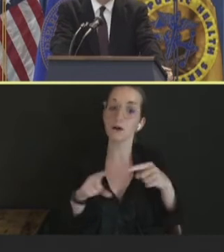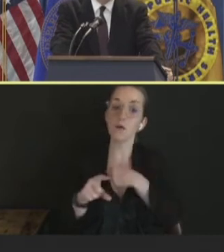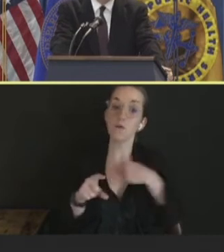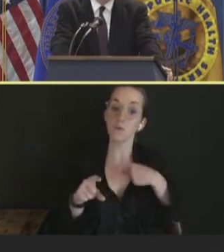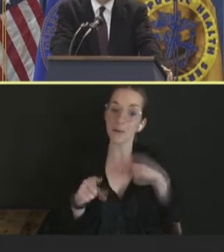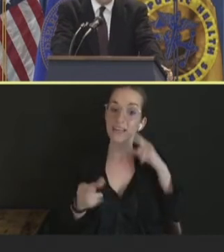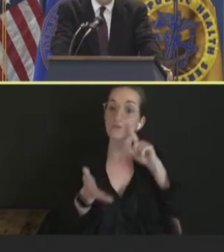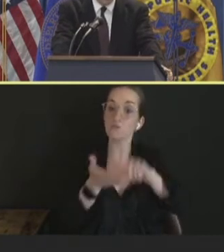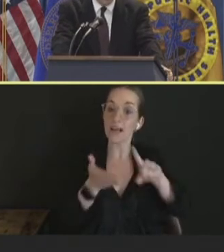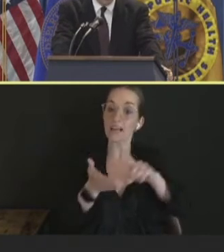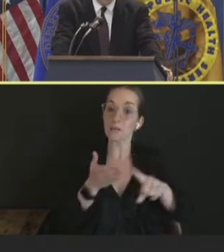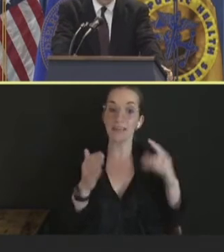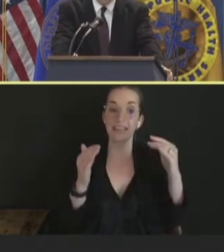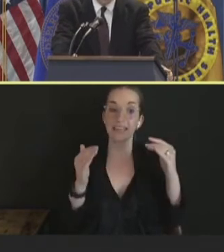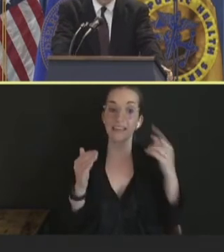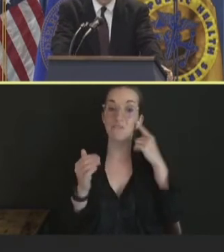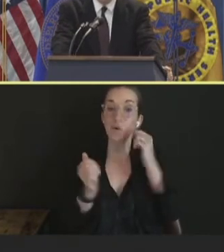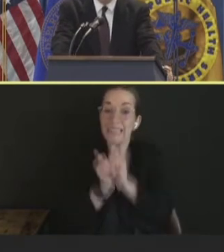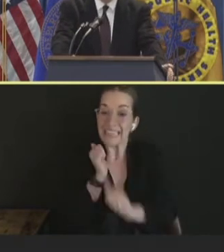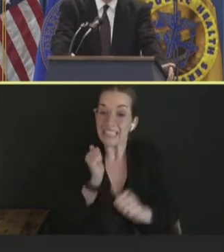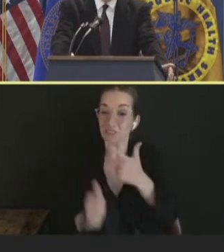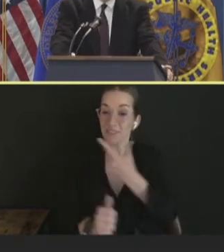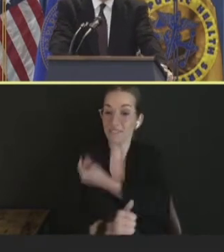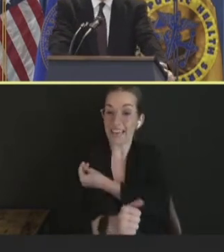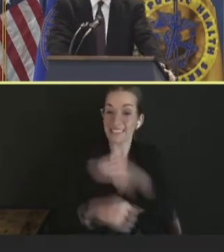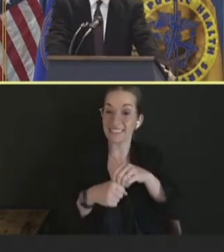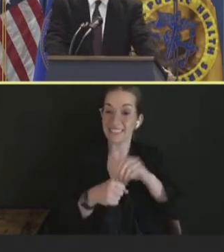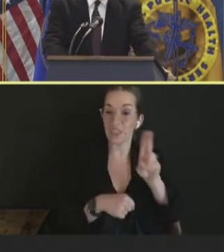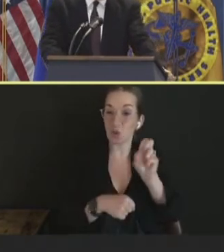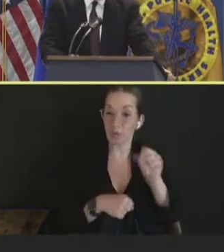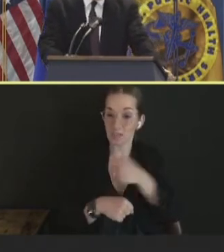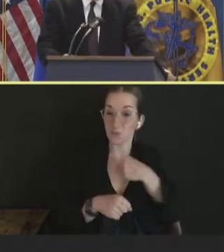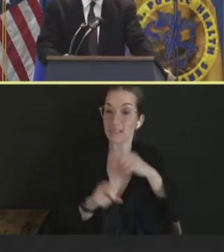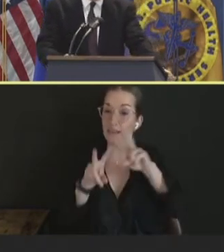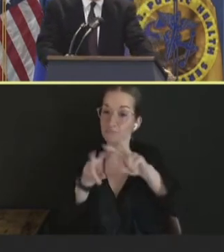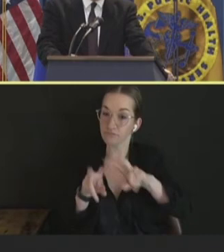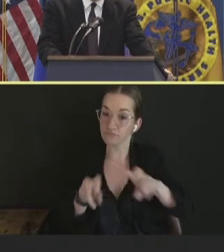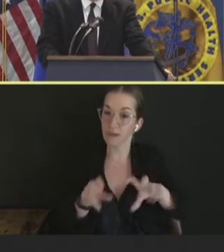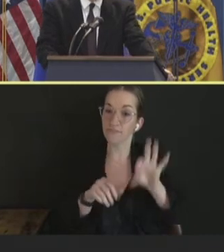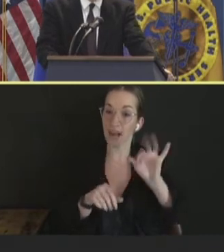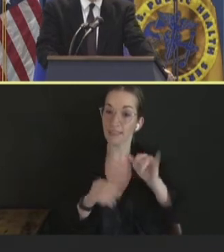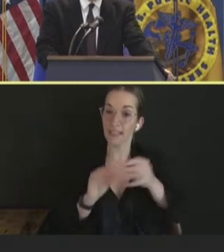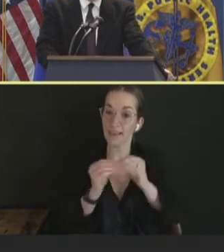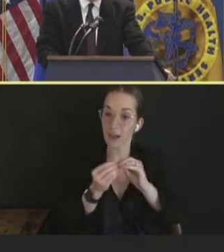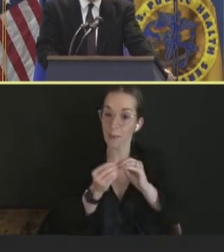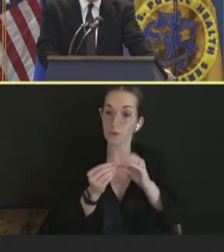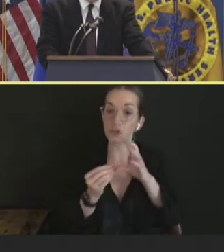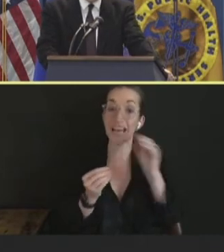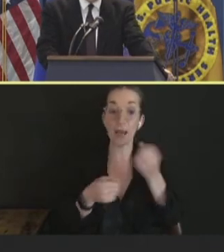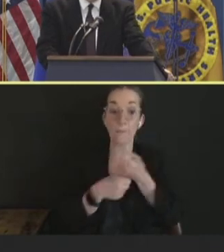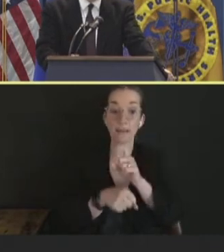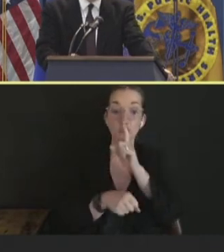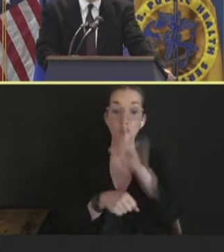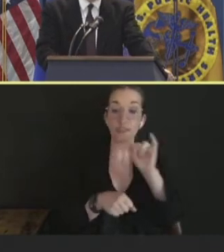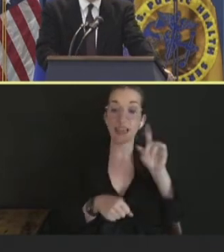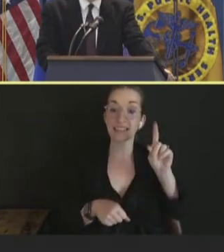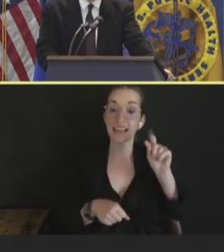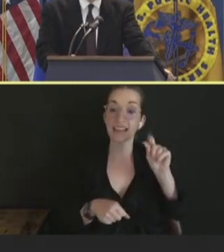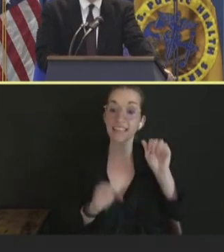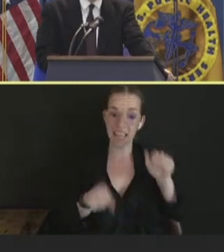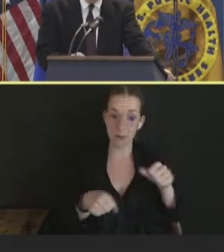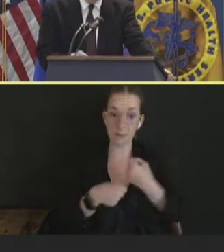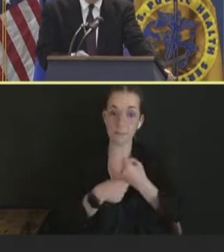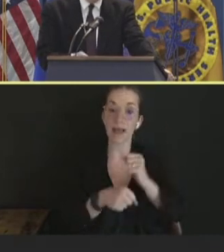of the recommended vaccines in the United States, and to make sure that this data can be made available to external experts for analysis